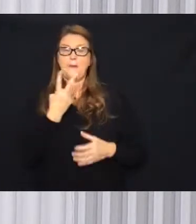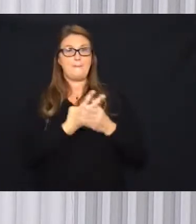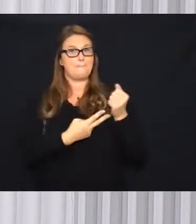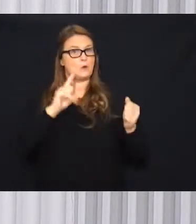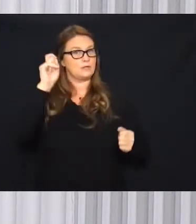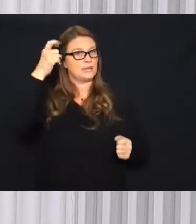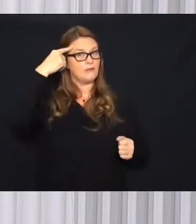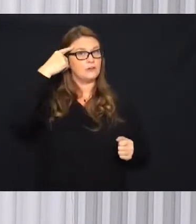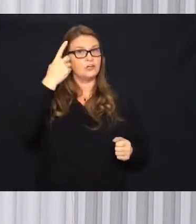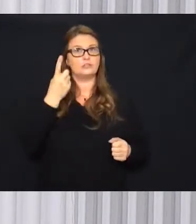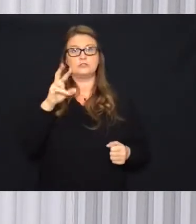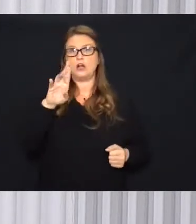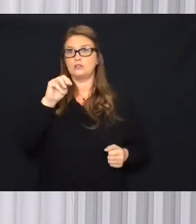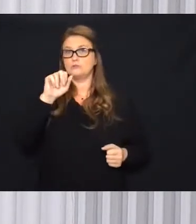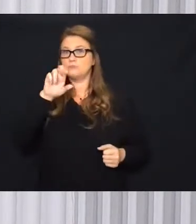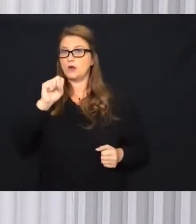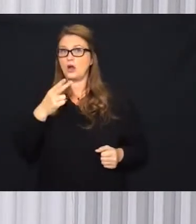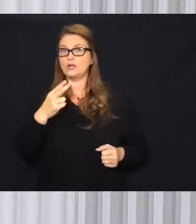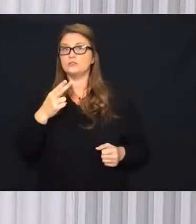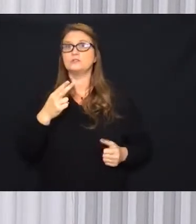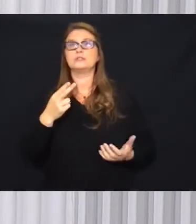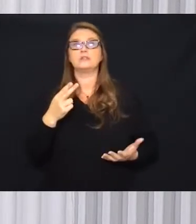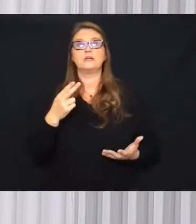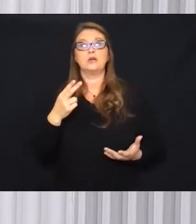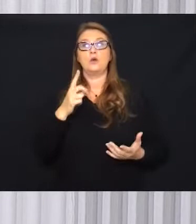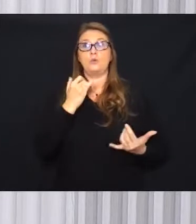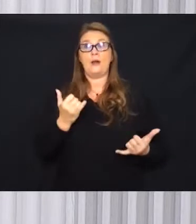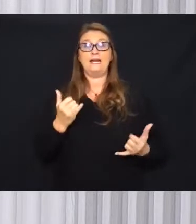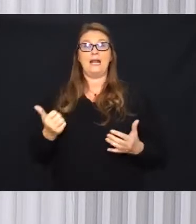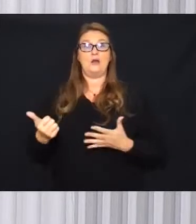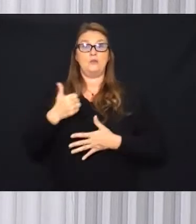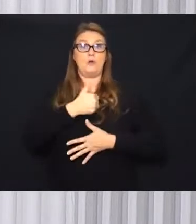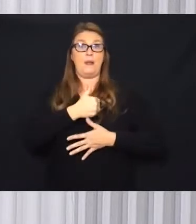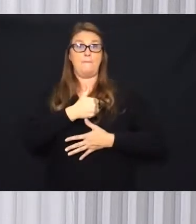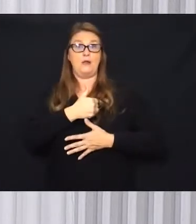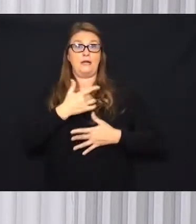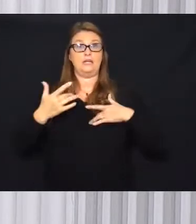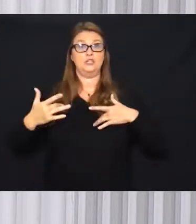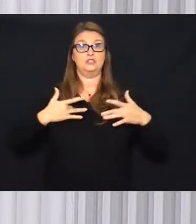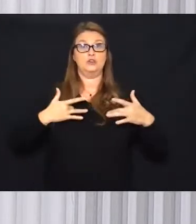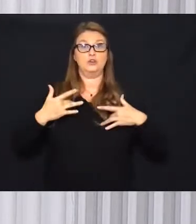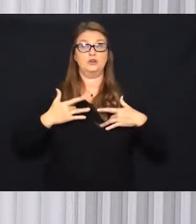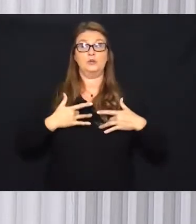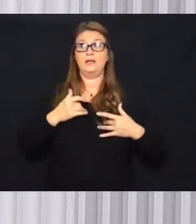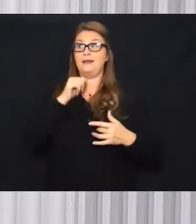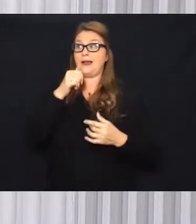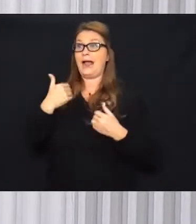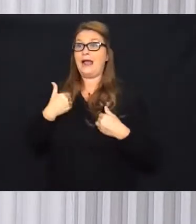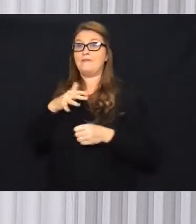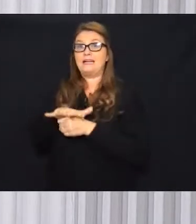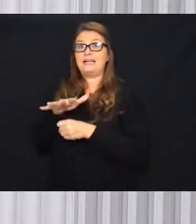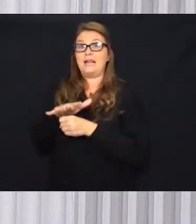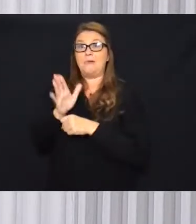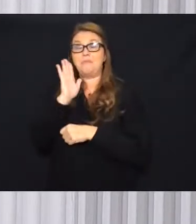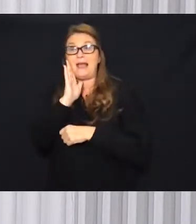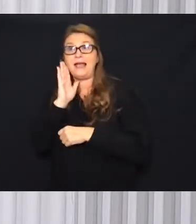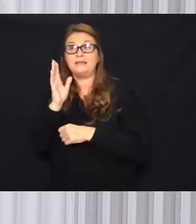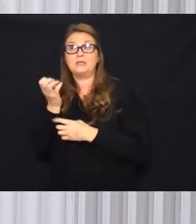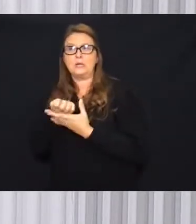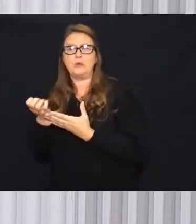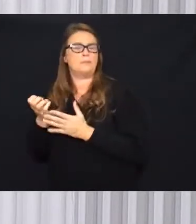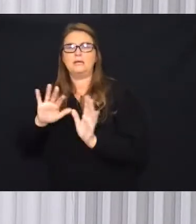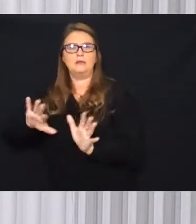and Dr. Marsh pointed out, our primary concern right now is not availability of beds or equipment, it is